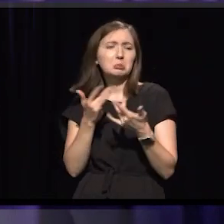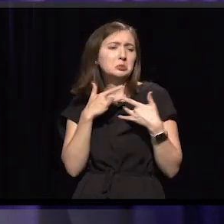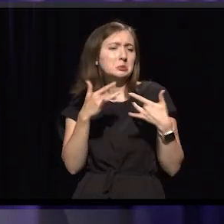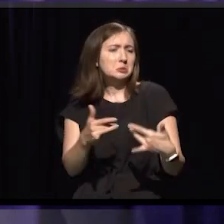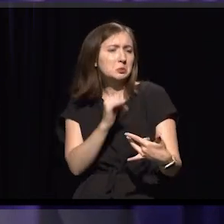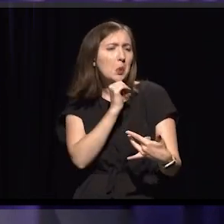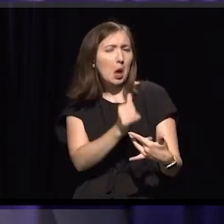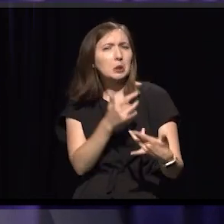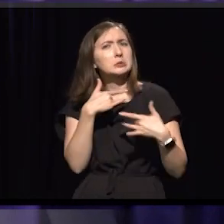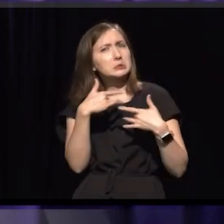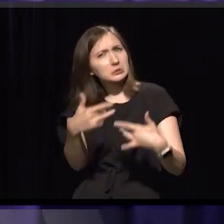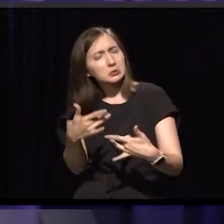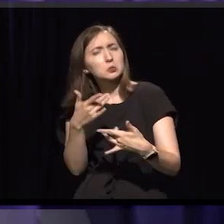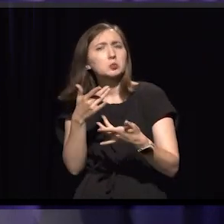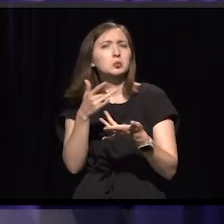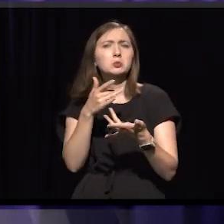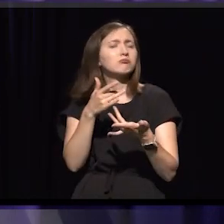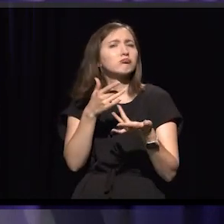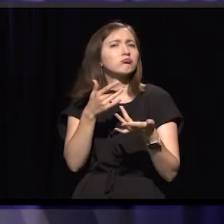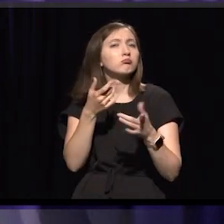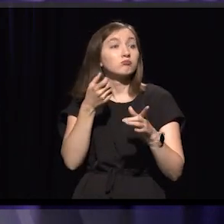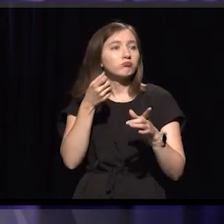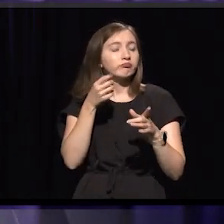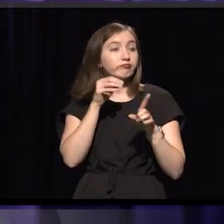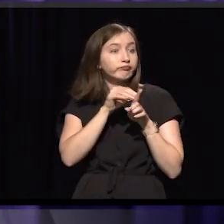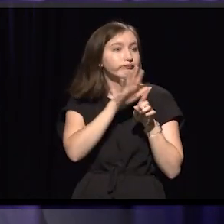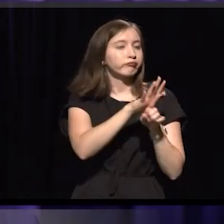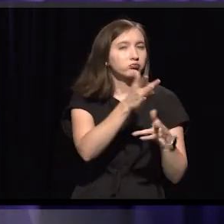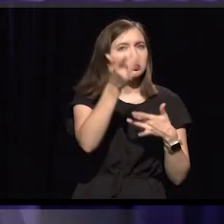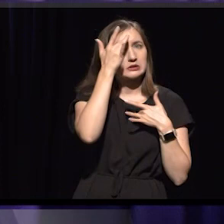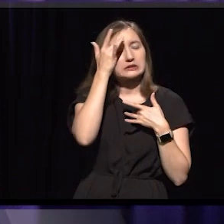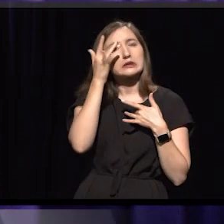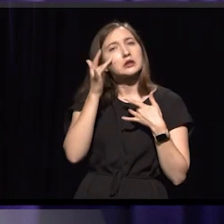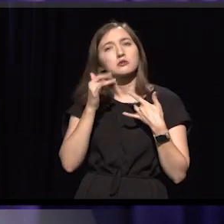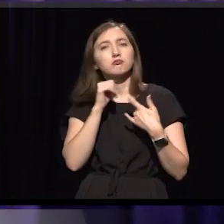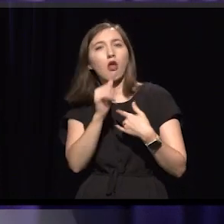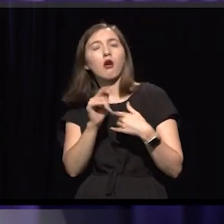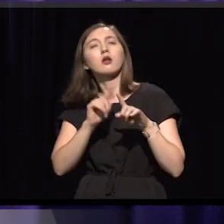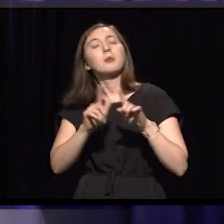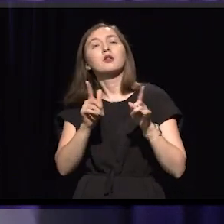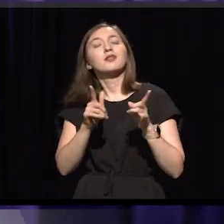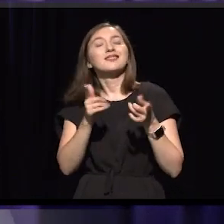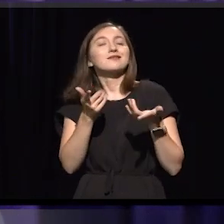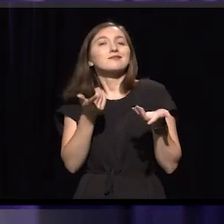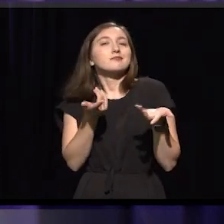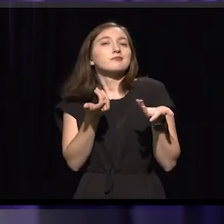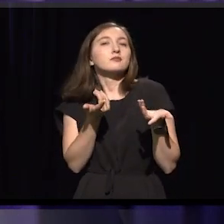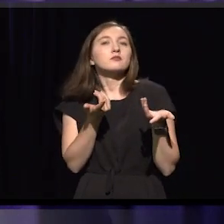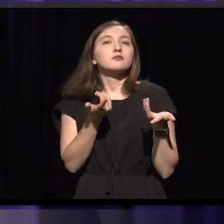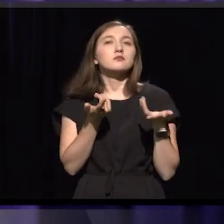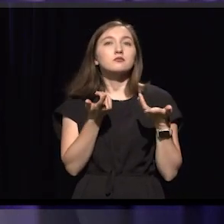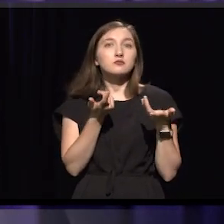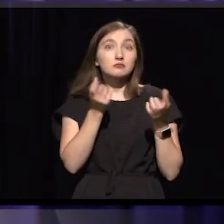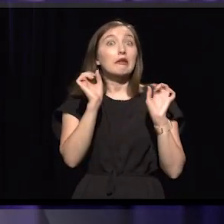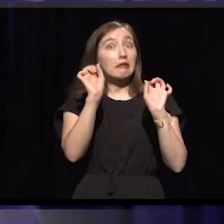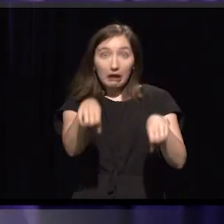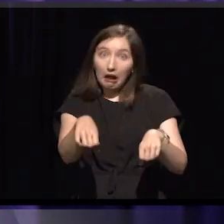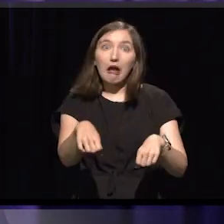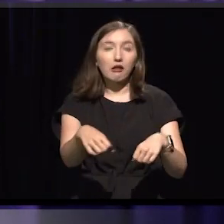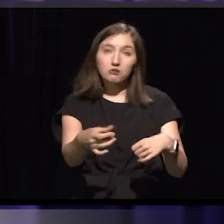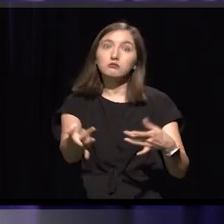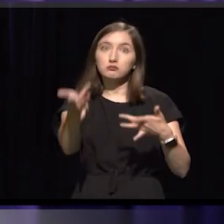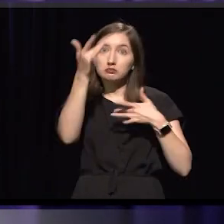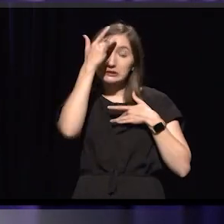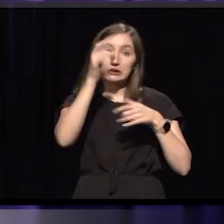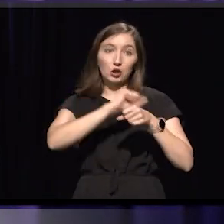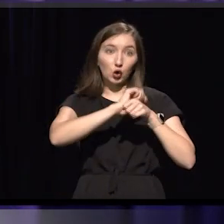also, I don't know any child who's able to quarantine or isolate in their household. So there's also